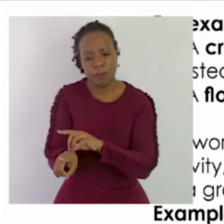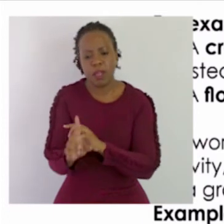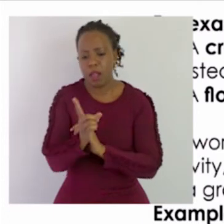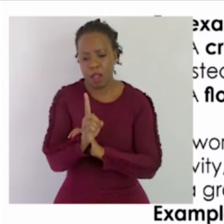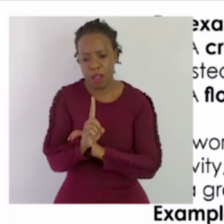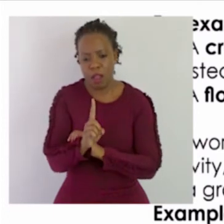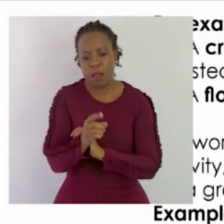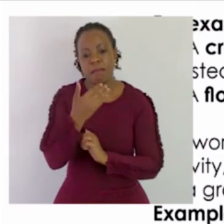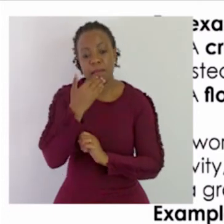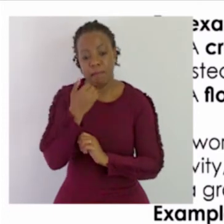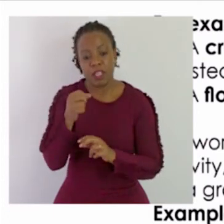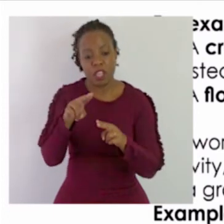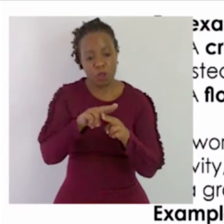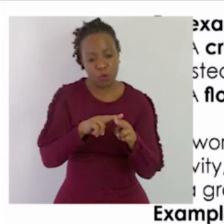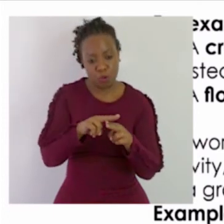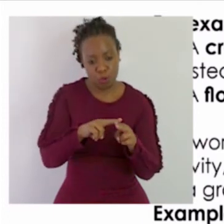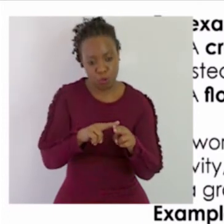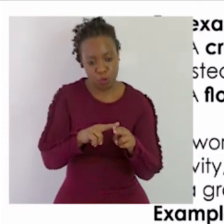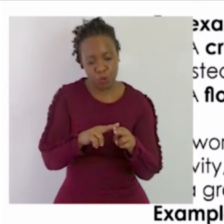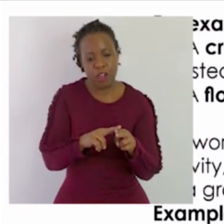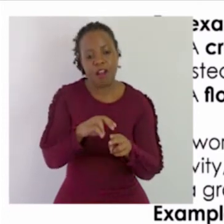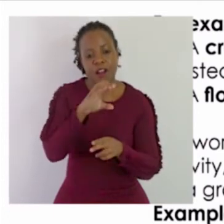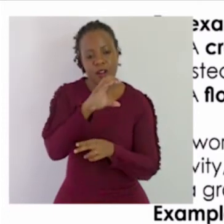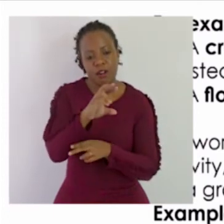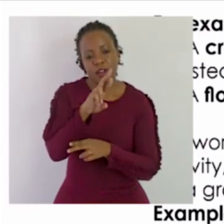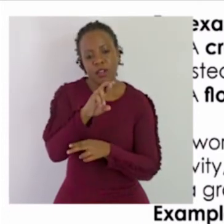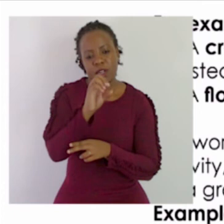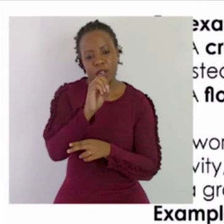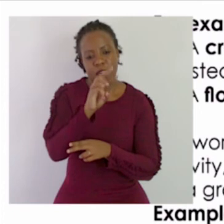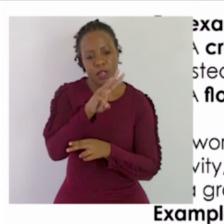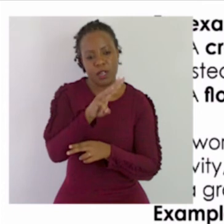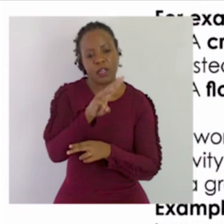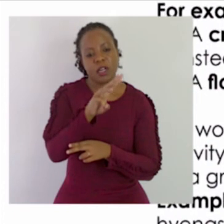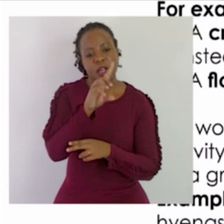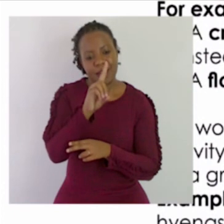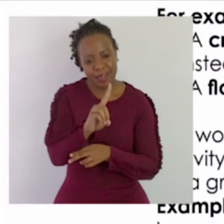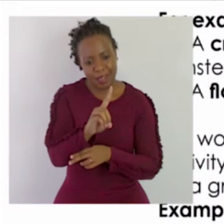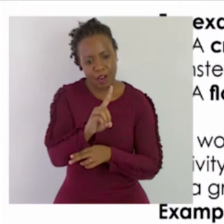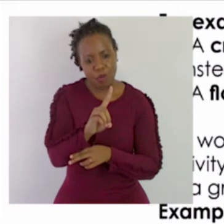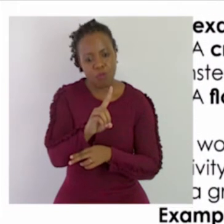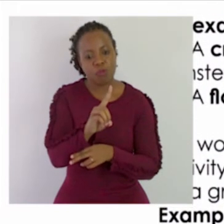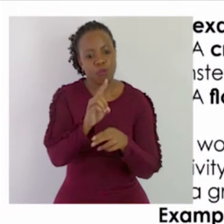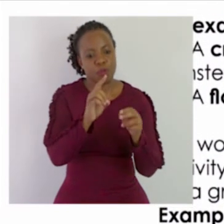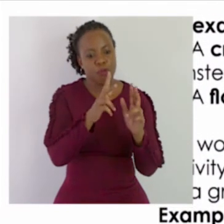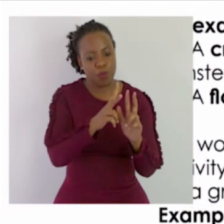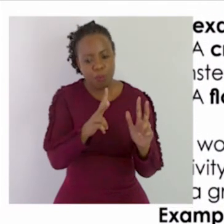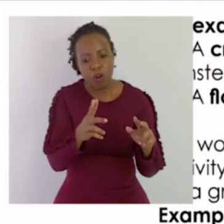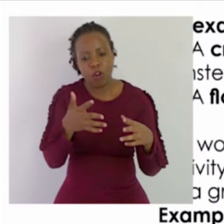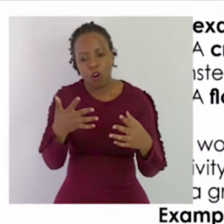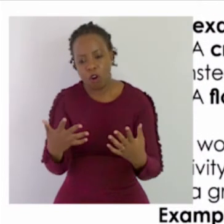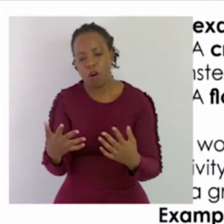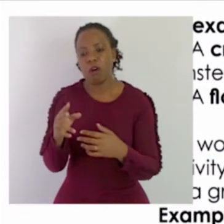could rather say the crowd sounds like a herd of elephants. So the